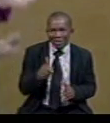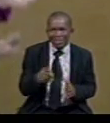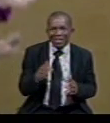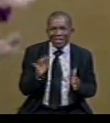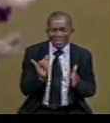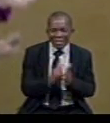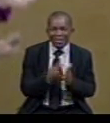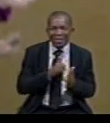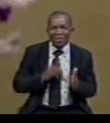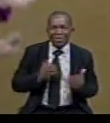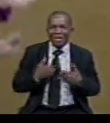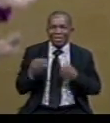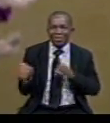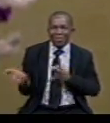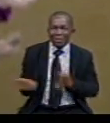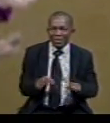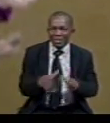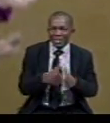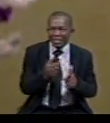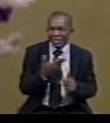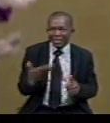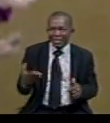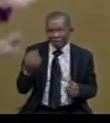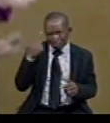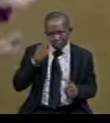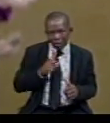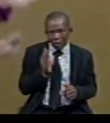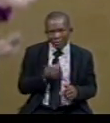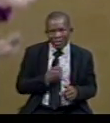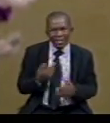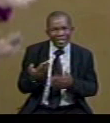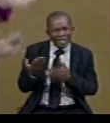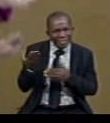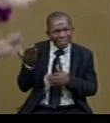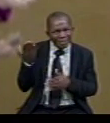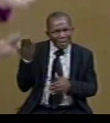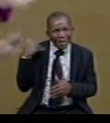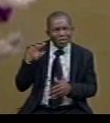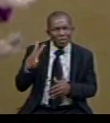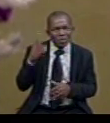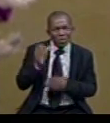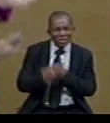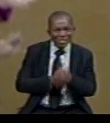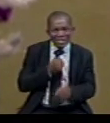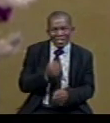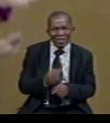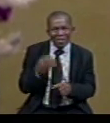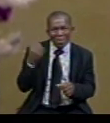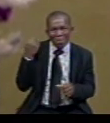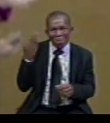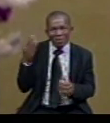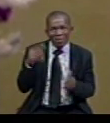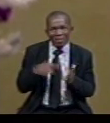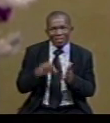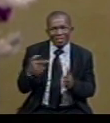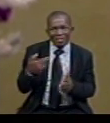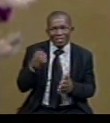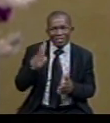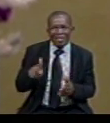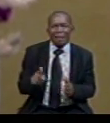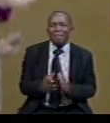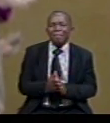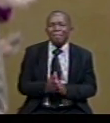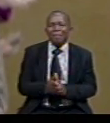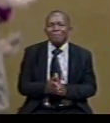things for us in these past 24 months of GCK. Let's lift up our voices